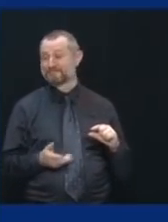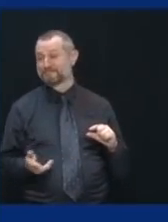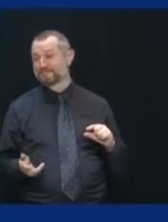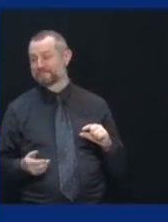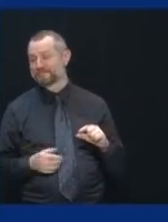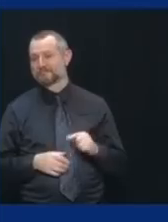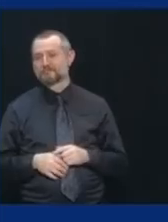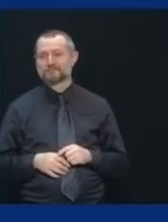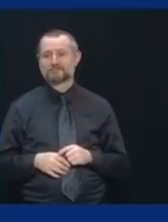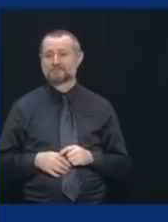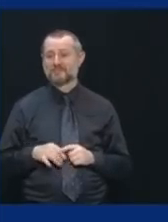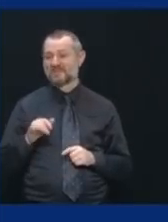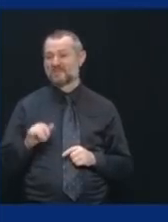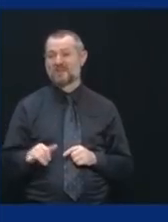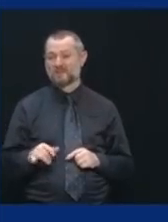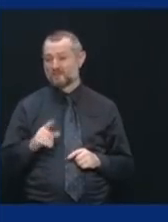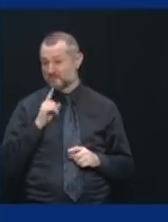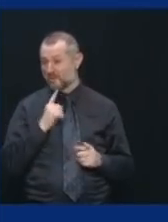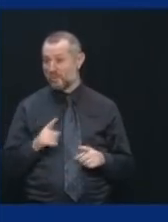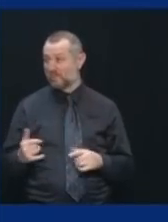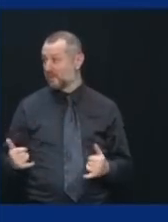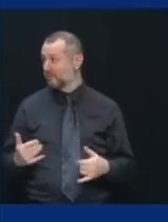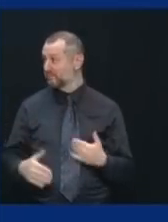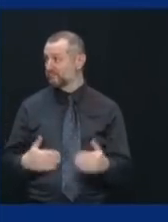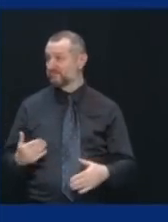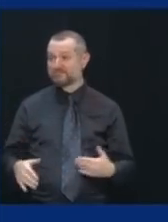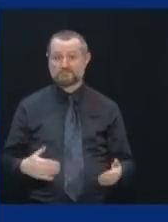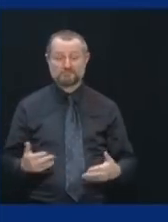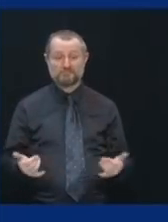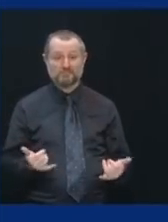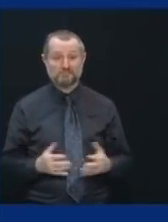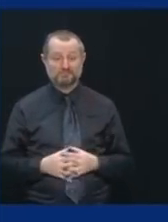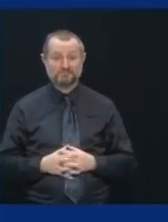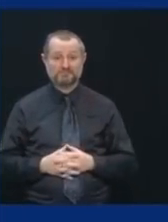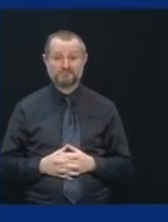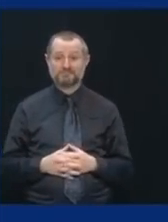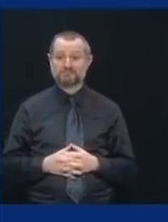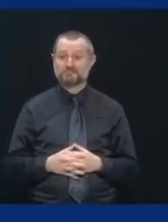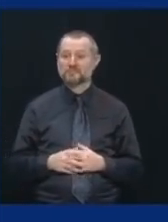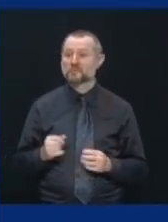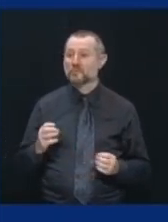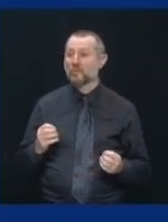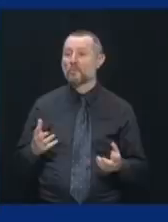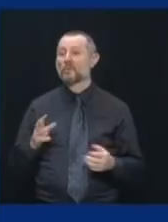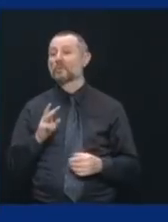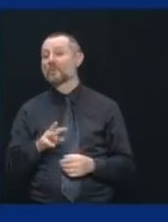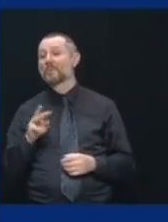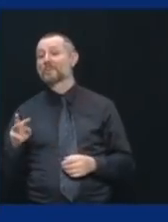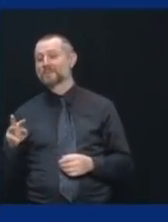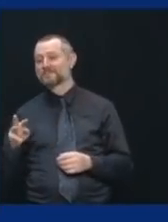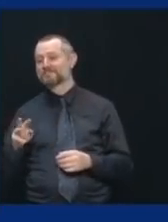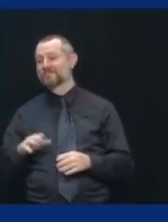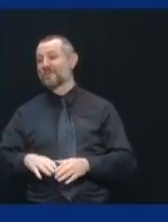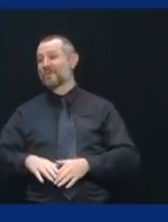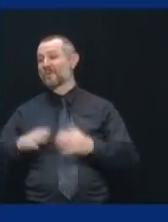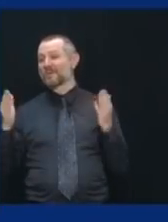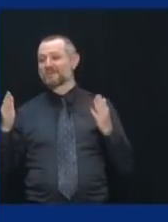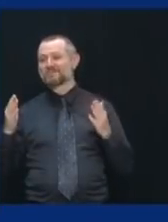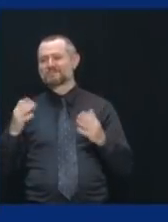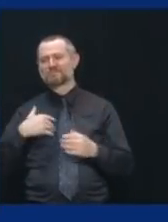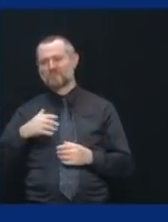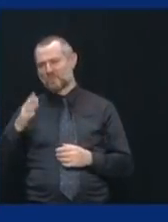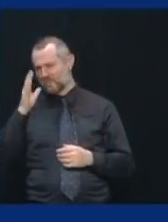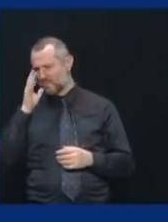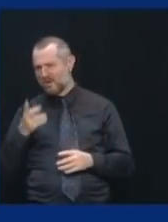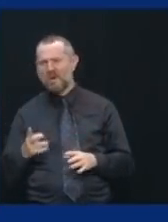That's what's happening. So, yes, expect the portals to open, expect the appointments